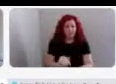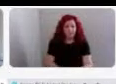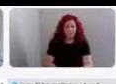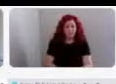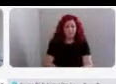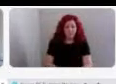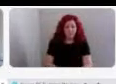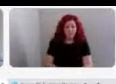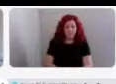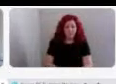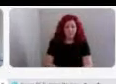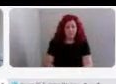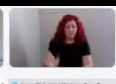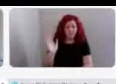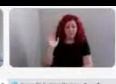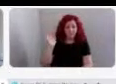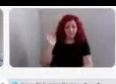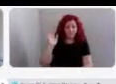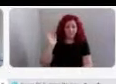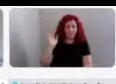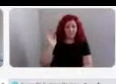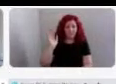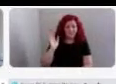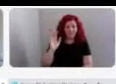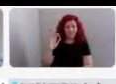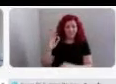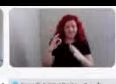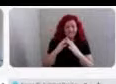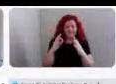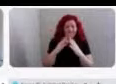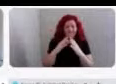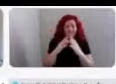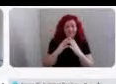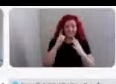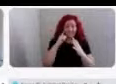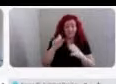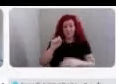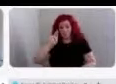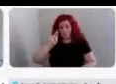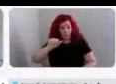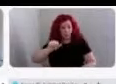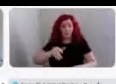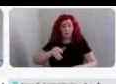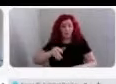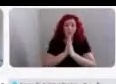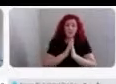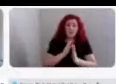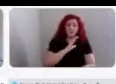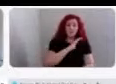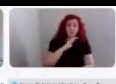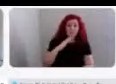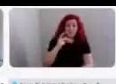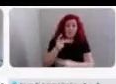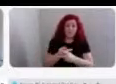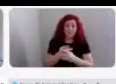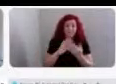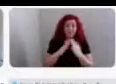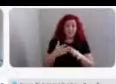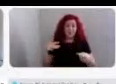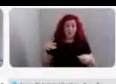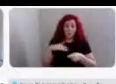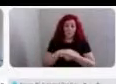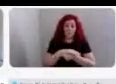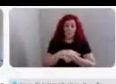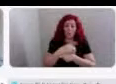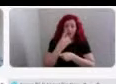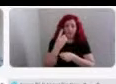i testified in flagstaff on behalf of the city of sedona we requested the commission keep our city whole in one legislative